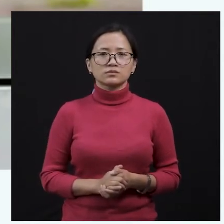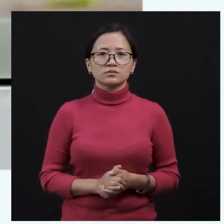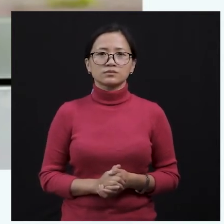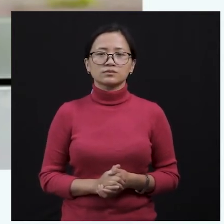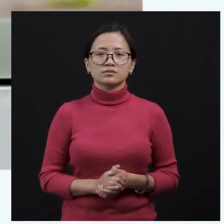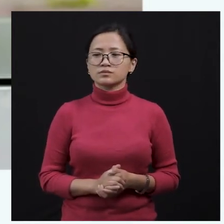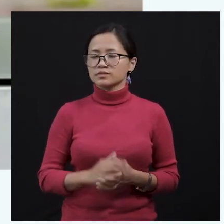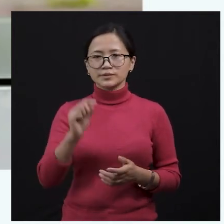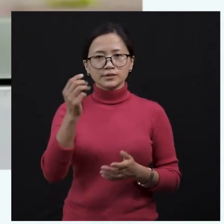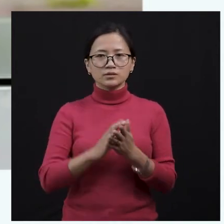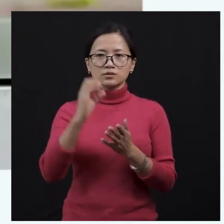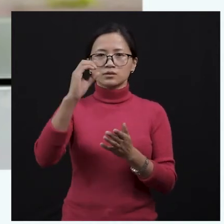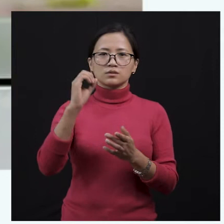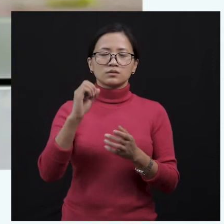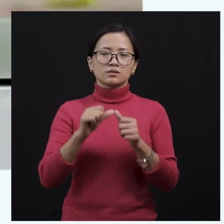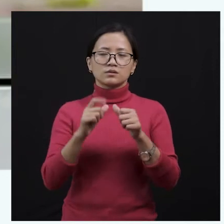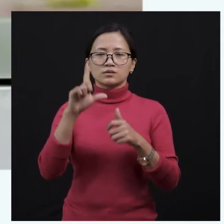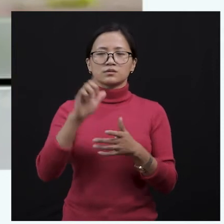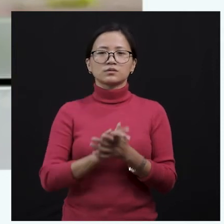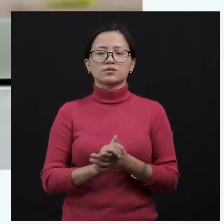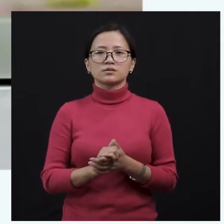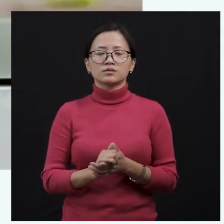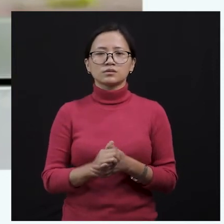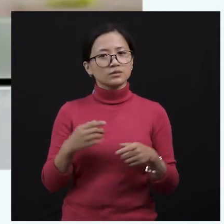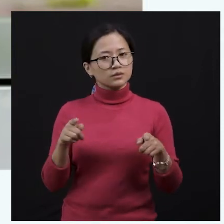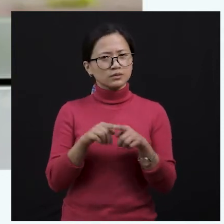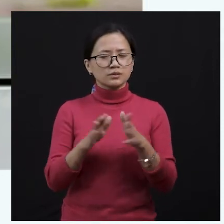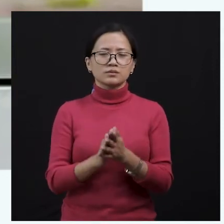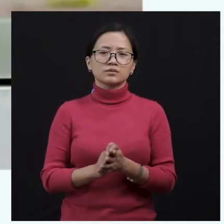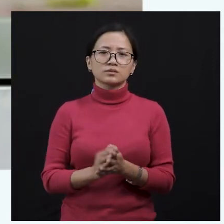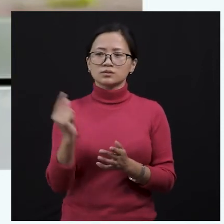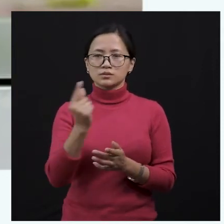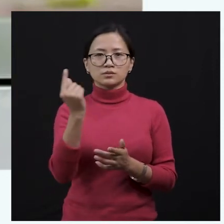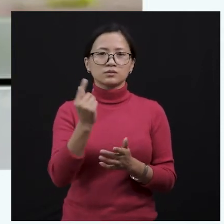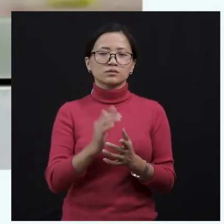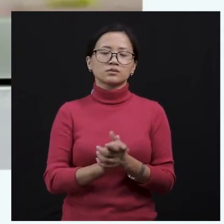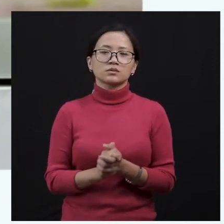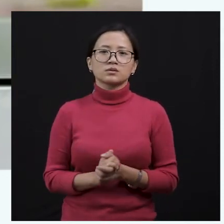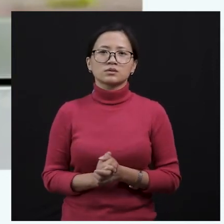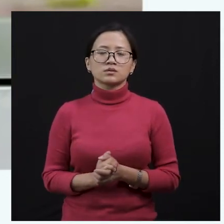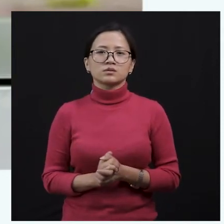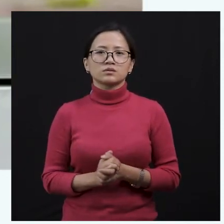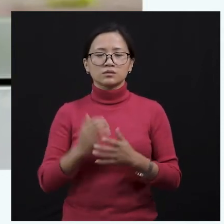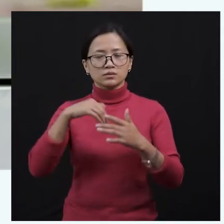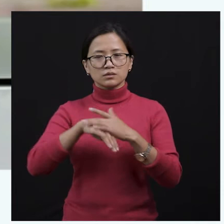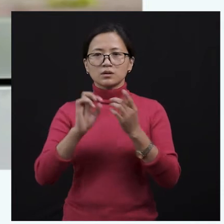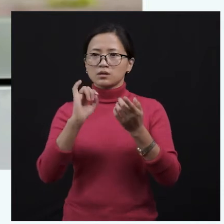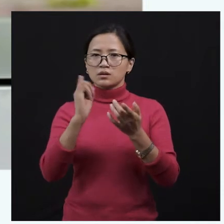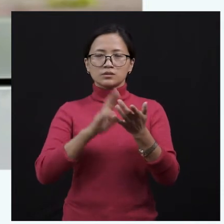And just like coal, this petrol and diesel are also used in